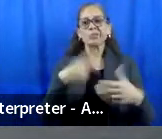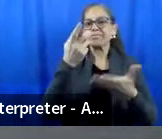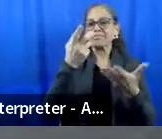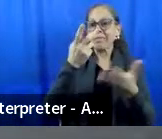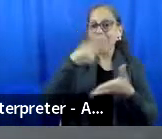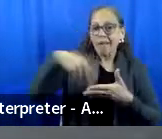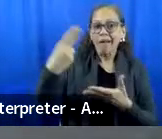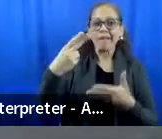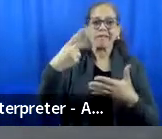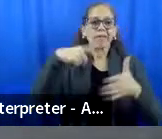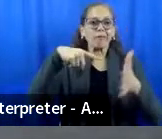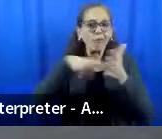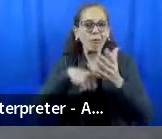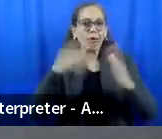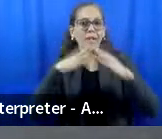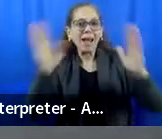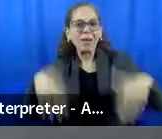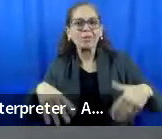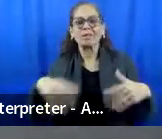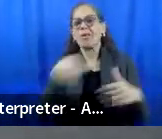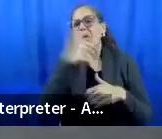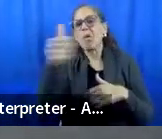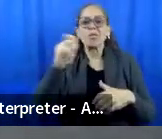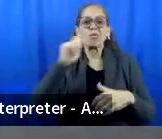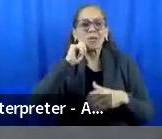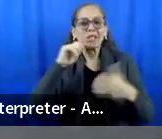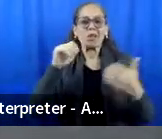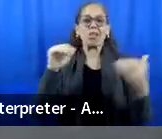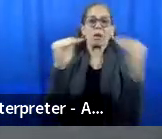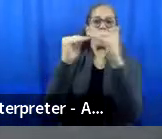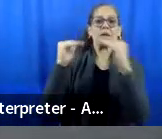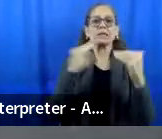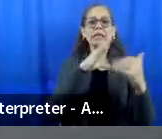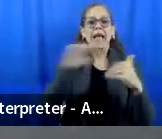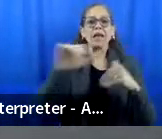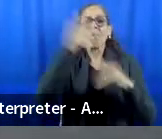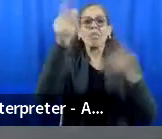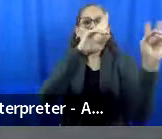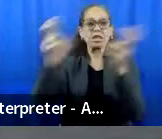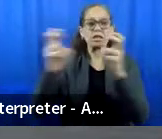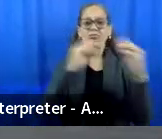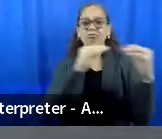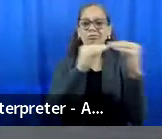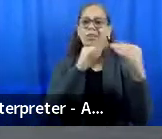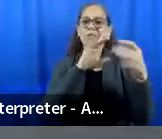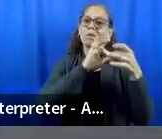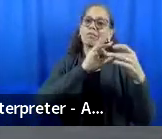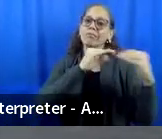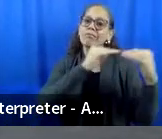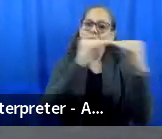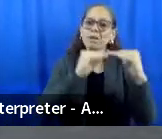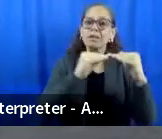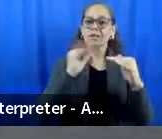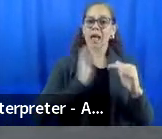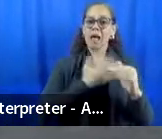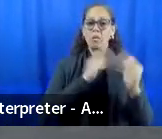equity, displacement, and other issues related to the fairness of our city and neighborhoods.